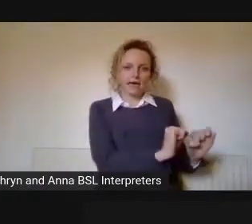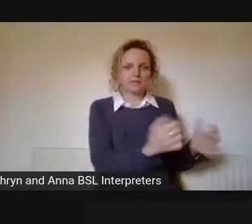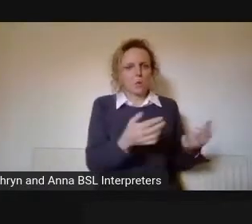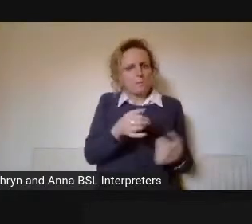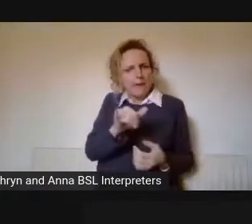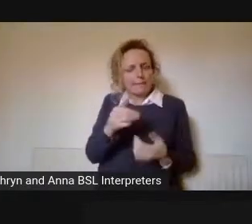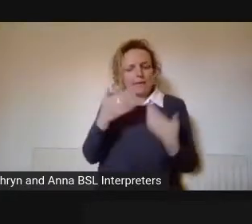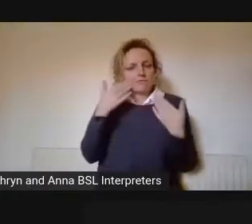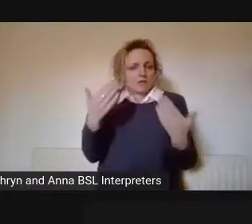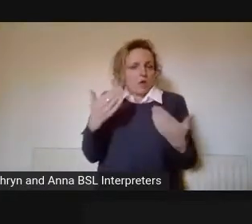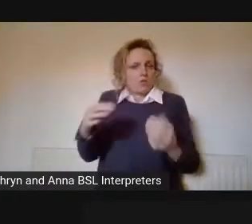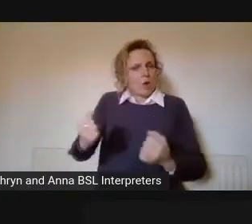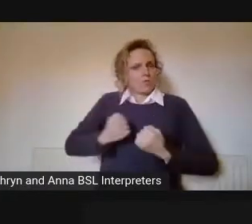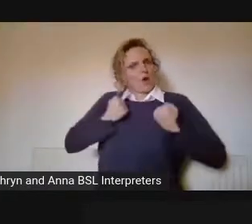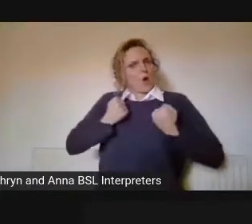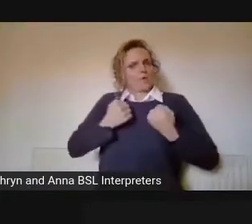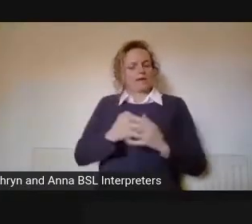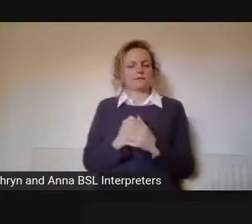So my work about coca